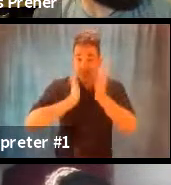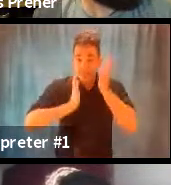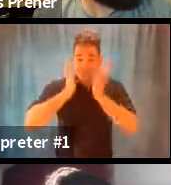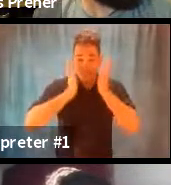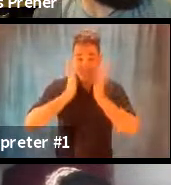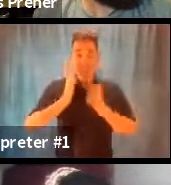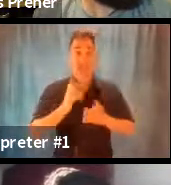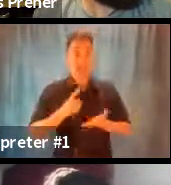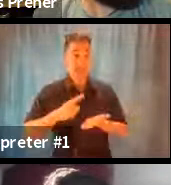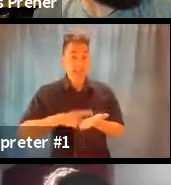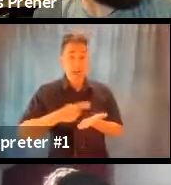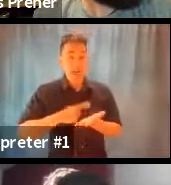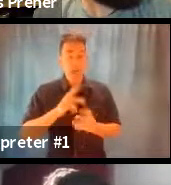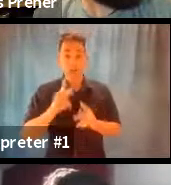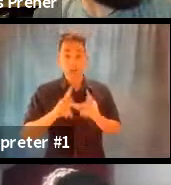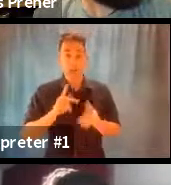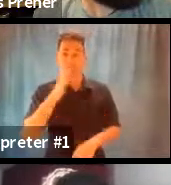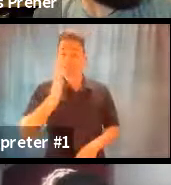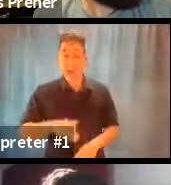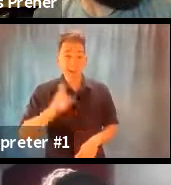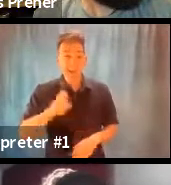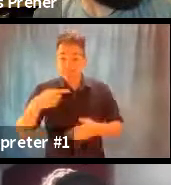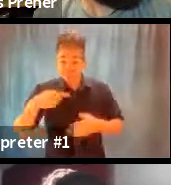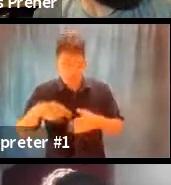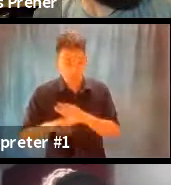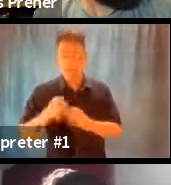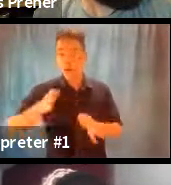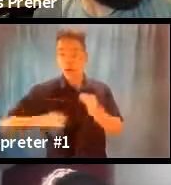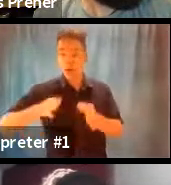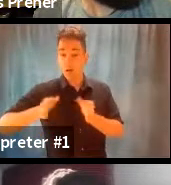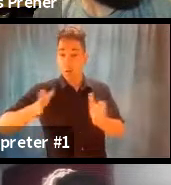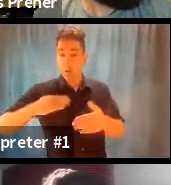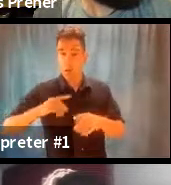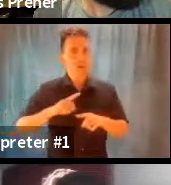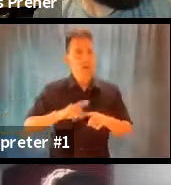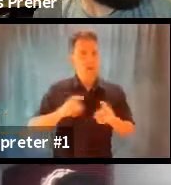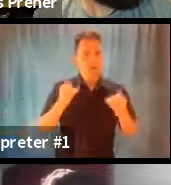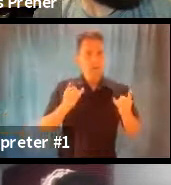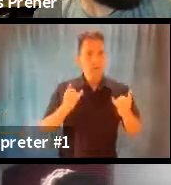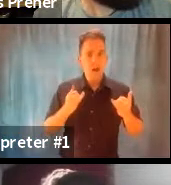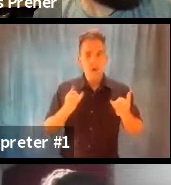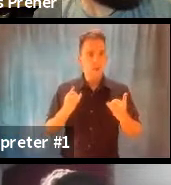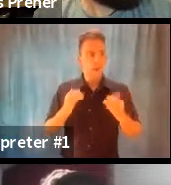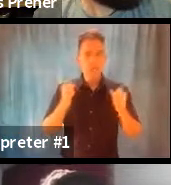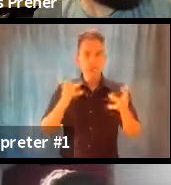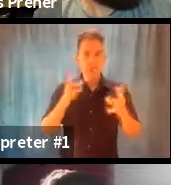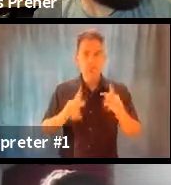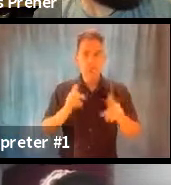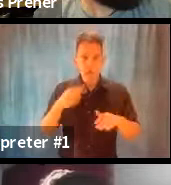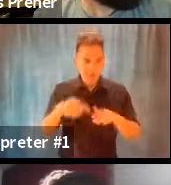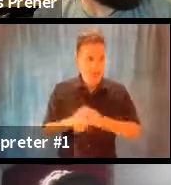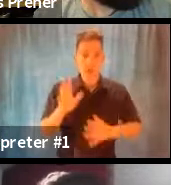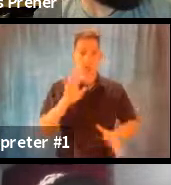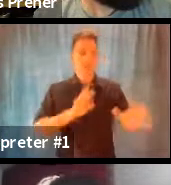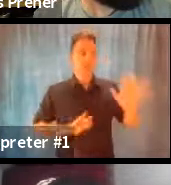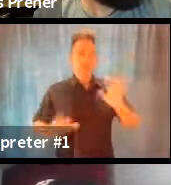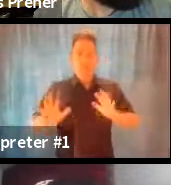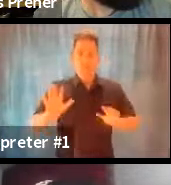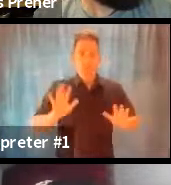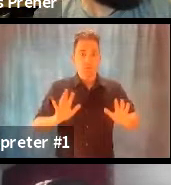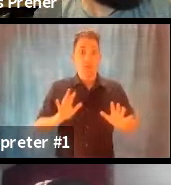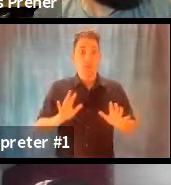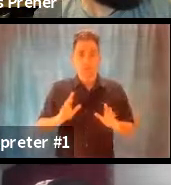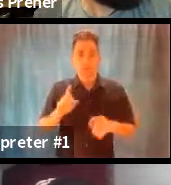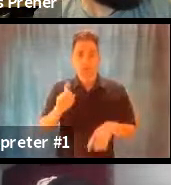have to see the inside of a courtroom, but this pandemic has brought with it a world of new challenges and fears. As tenants find themselves unemployed, homeschooling